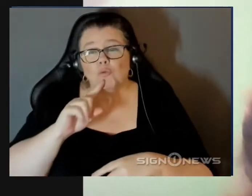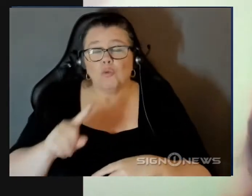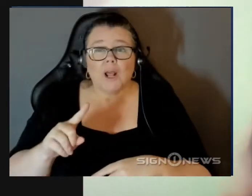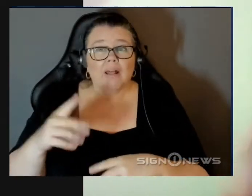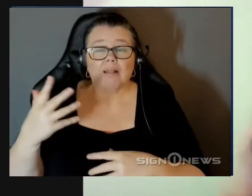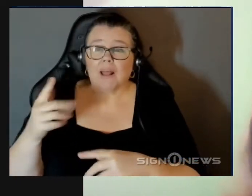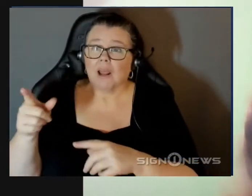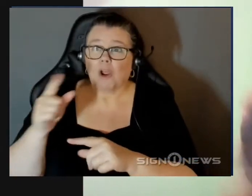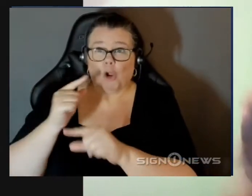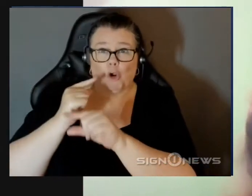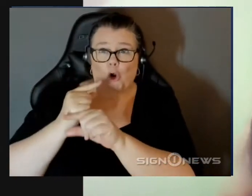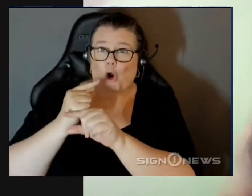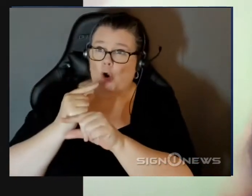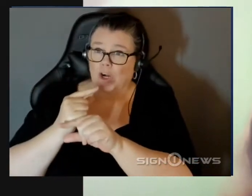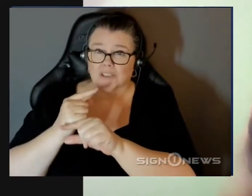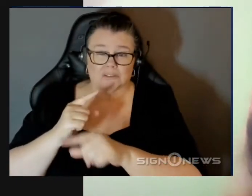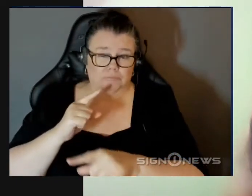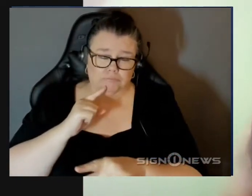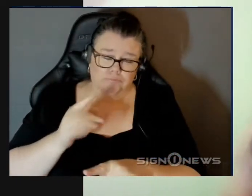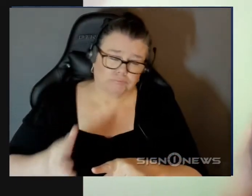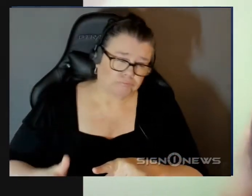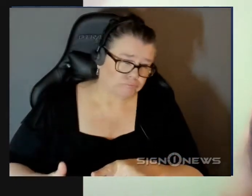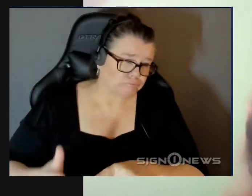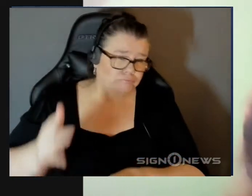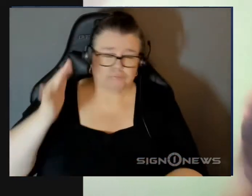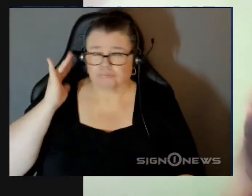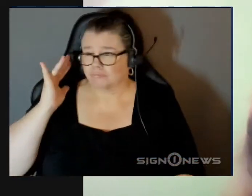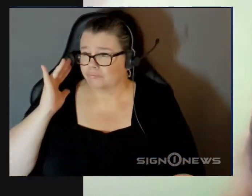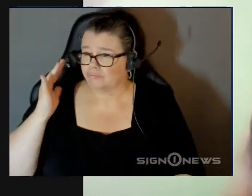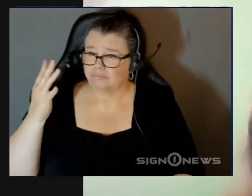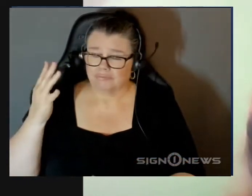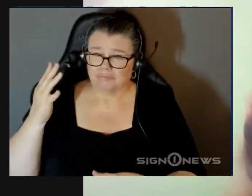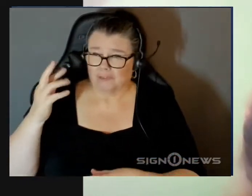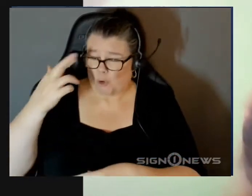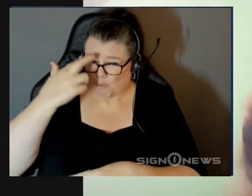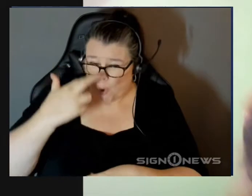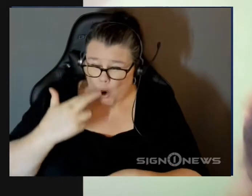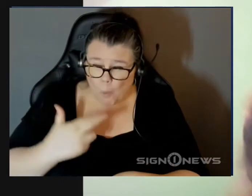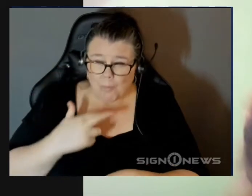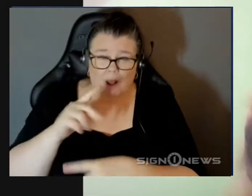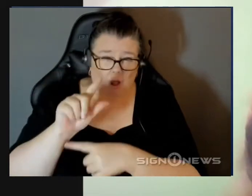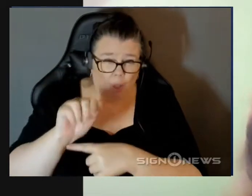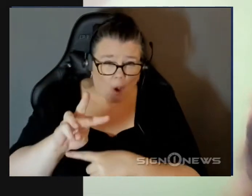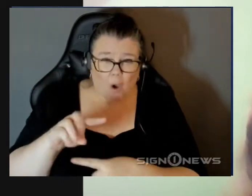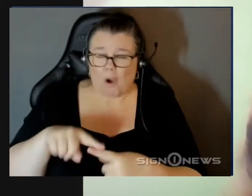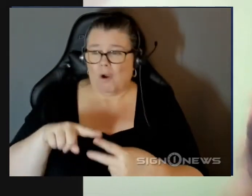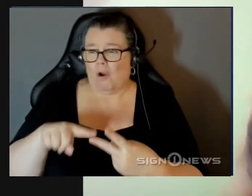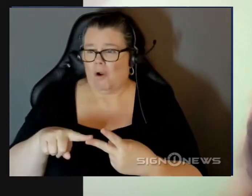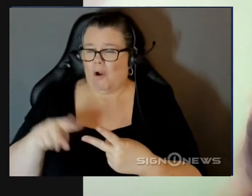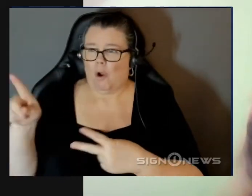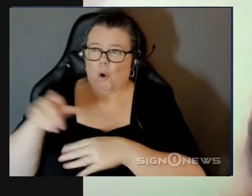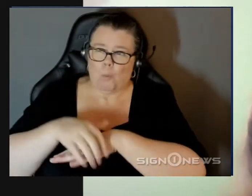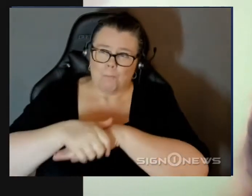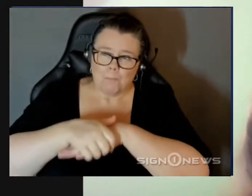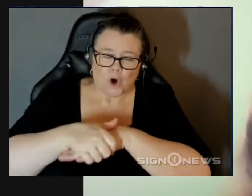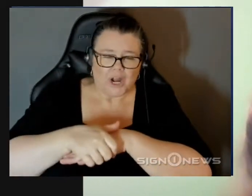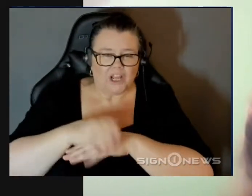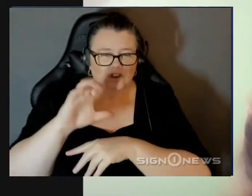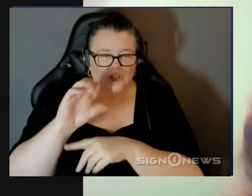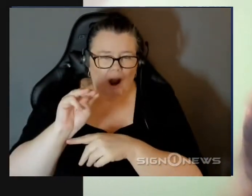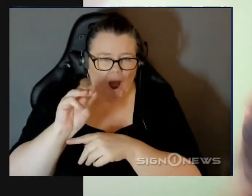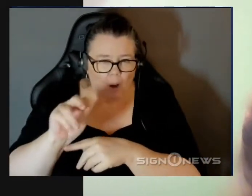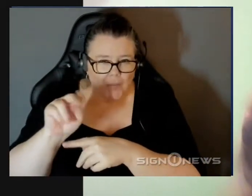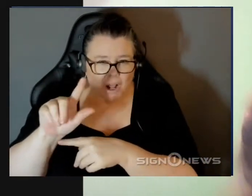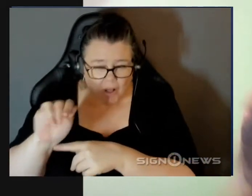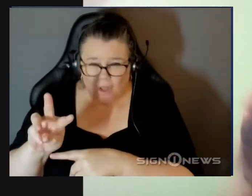it goes back all the way to ancient roots like Roman law and then British common law. And it's how entrenched and constant it's been within our